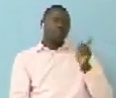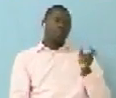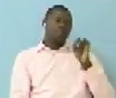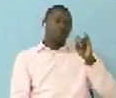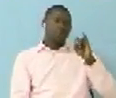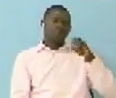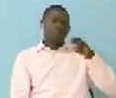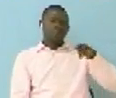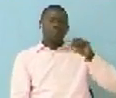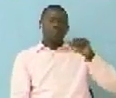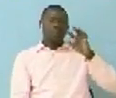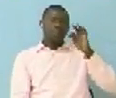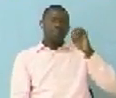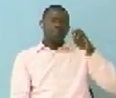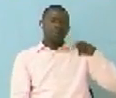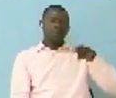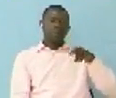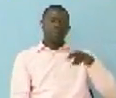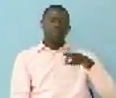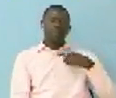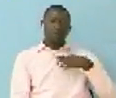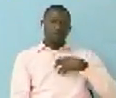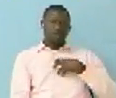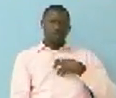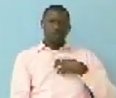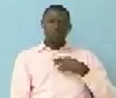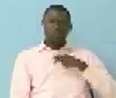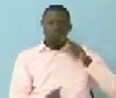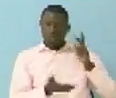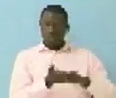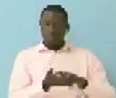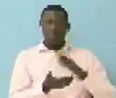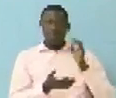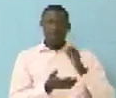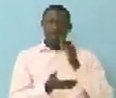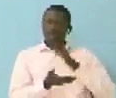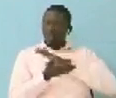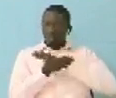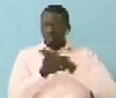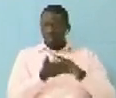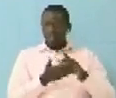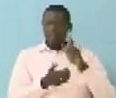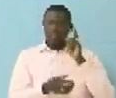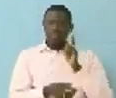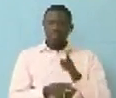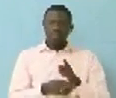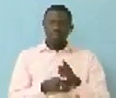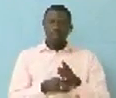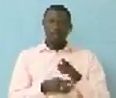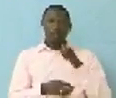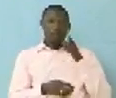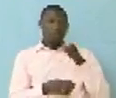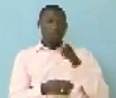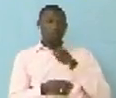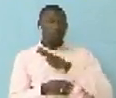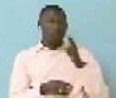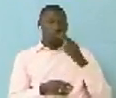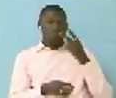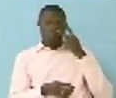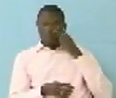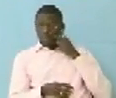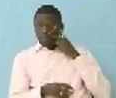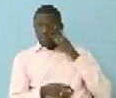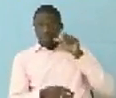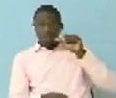Just for the record, I want you to confirm very clearly that you did not see